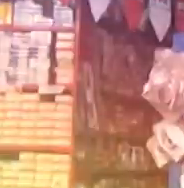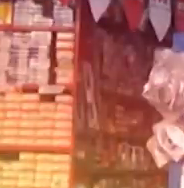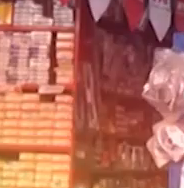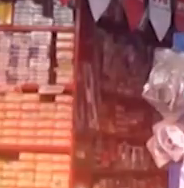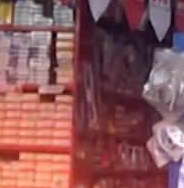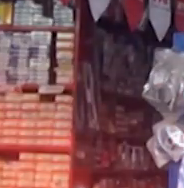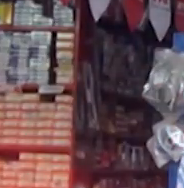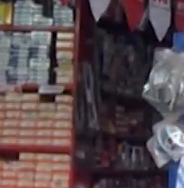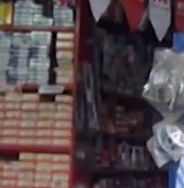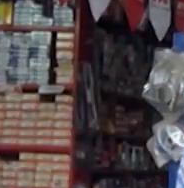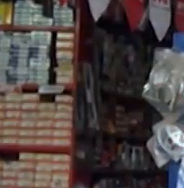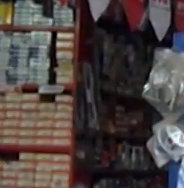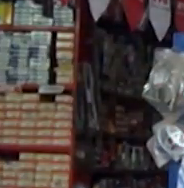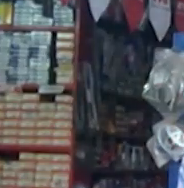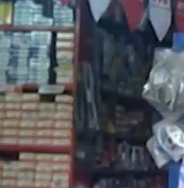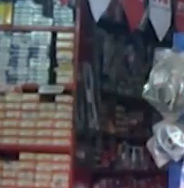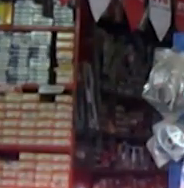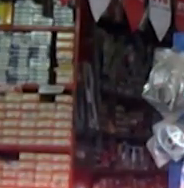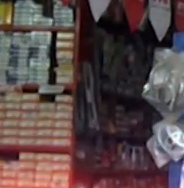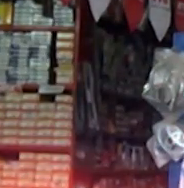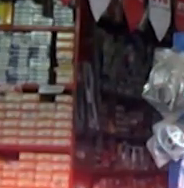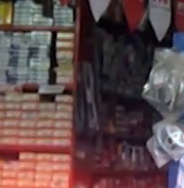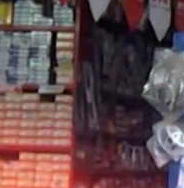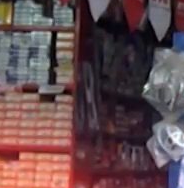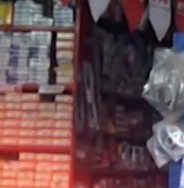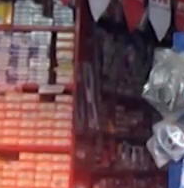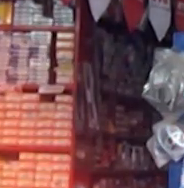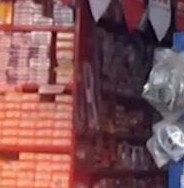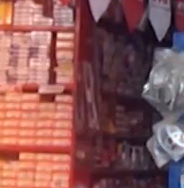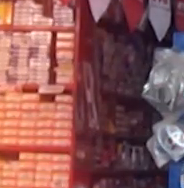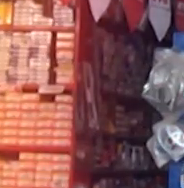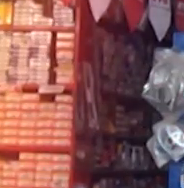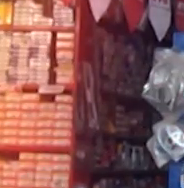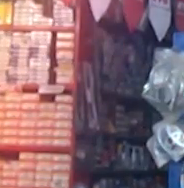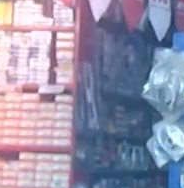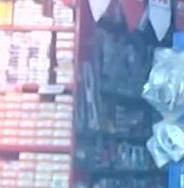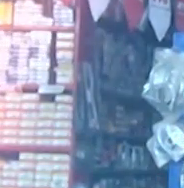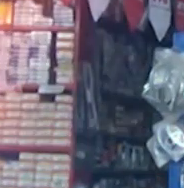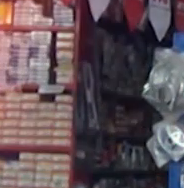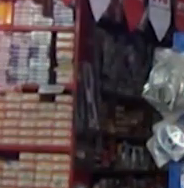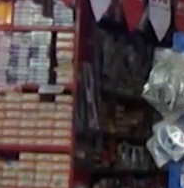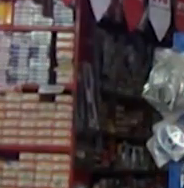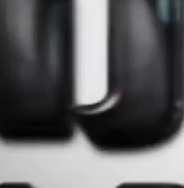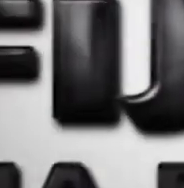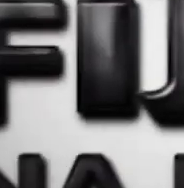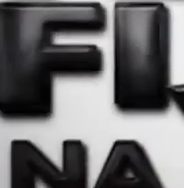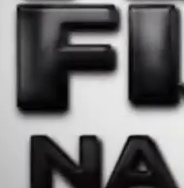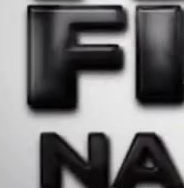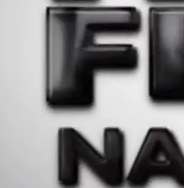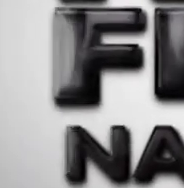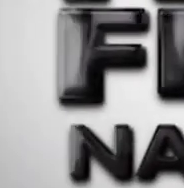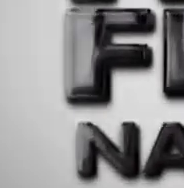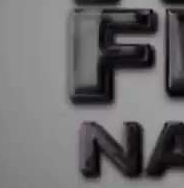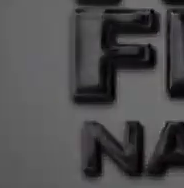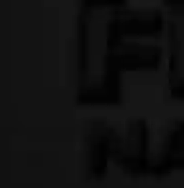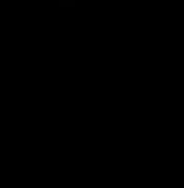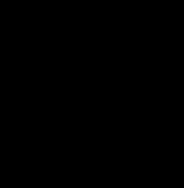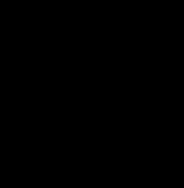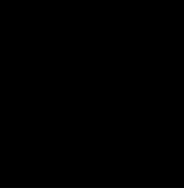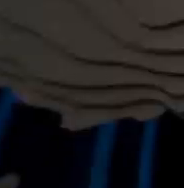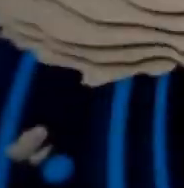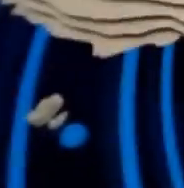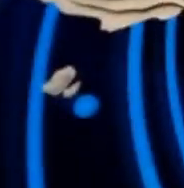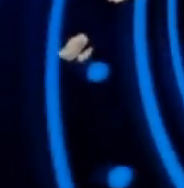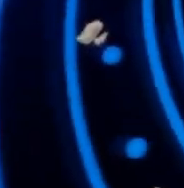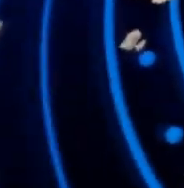Ula nadang bawa prosa nang kerse, gue rekreki. Do televisi nopo orang nang Radio Fiji One, nandomo ibit. Radio Fiji One, nandomo